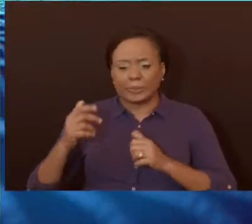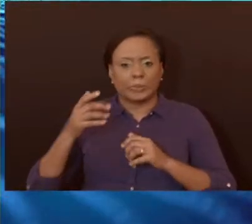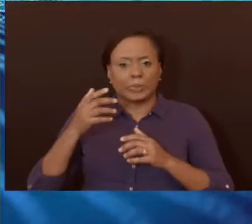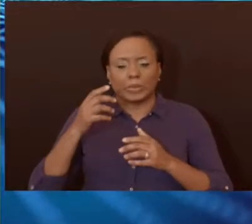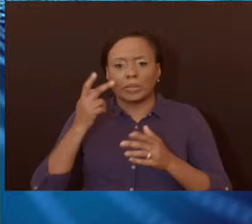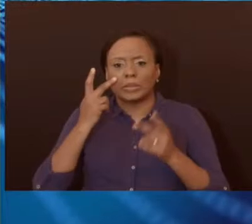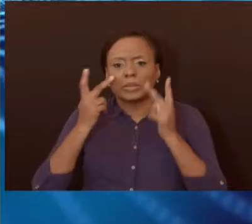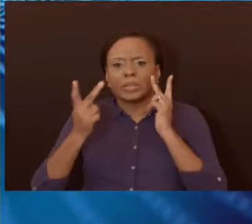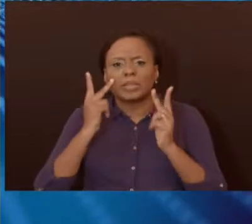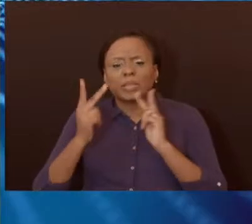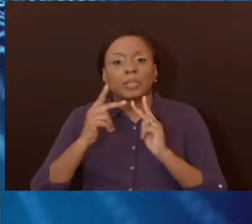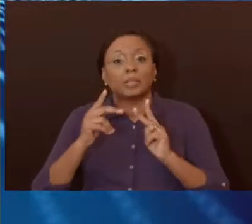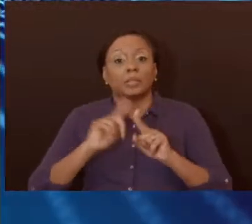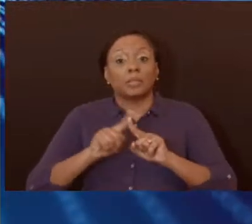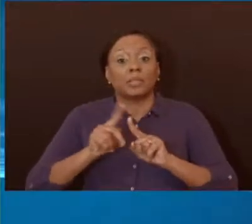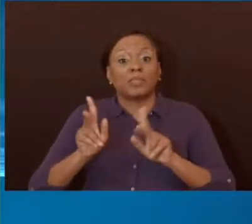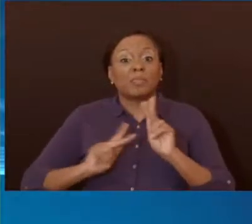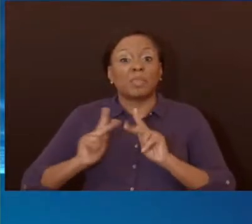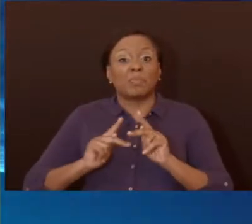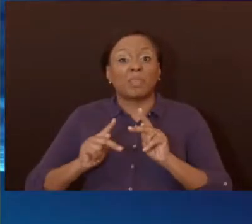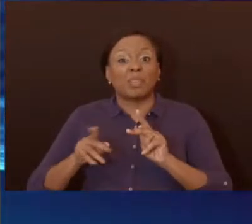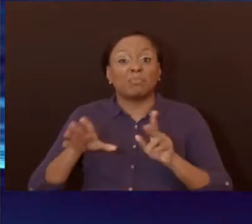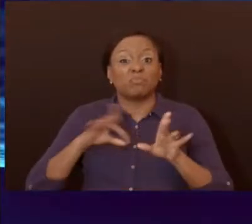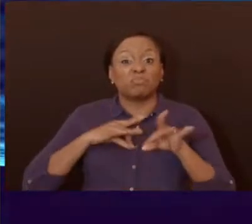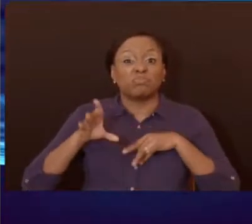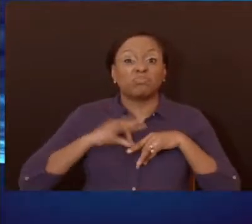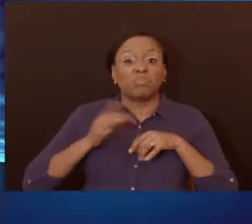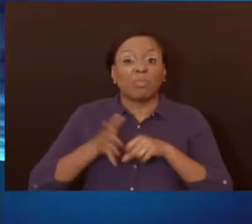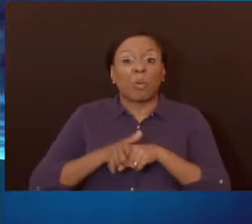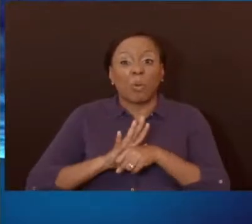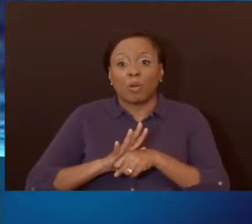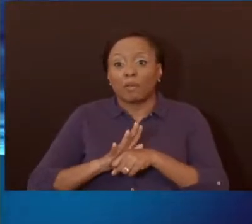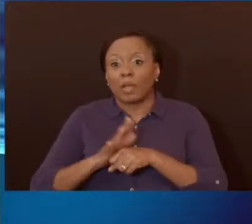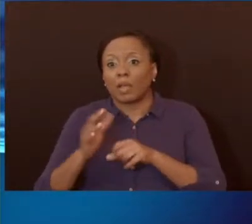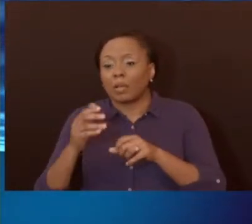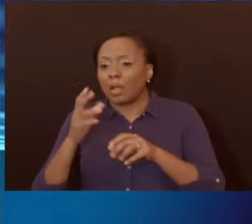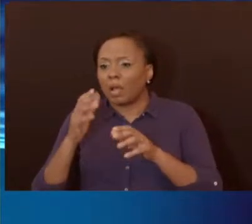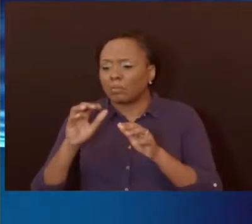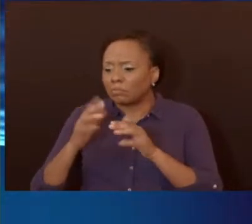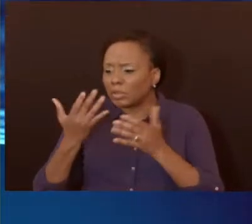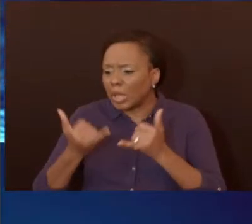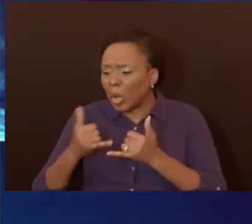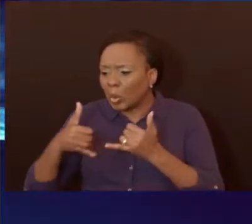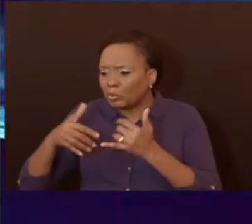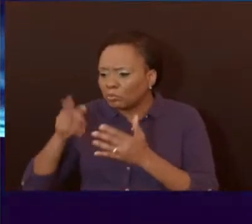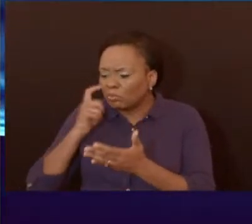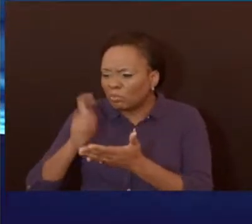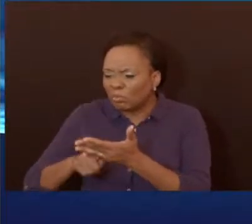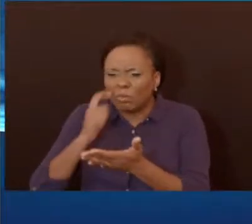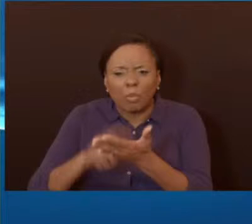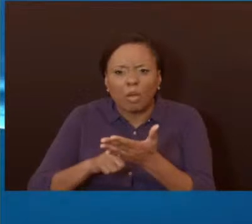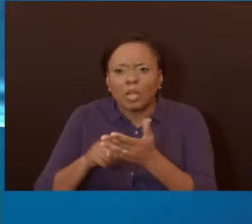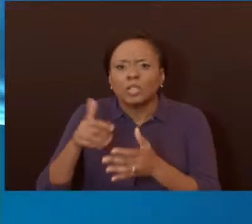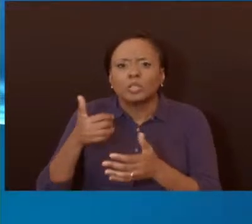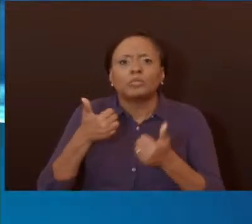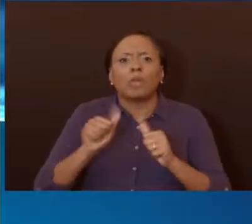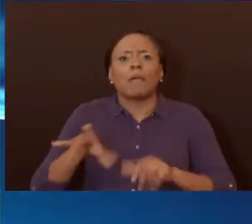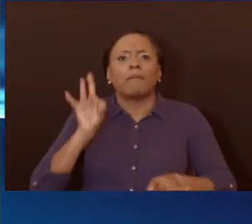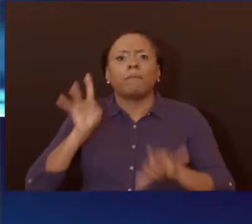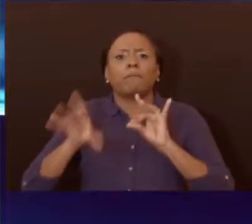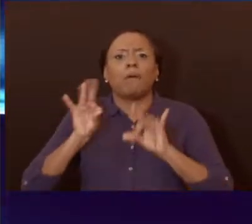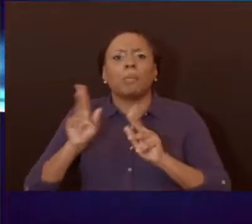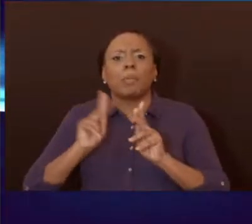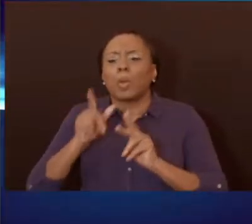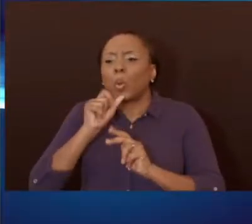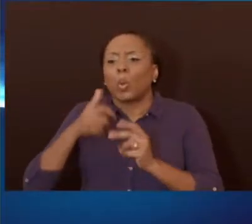about for August 27th, so that data is not complete. And I want to take this opportunity again to